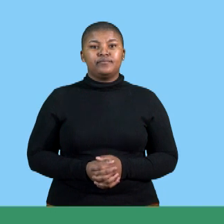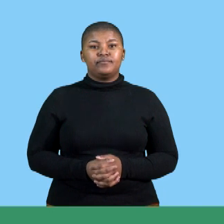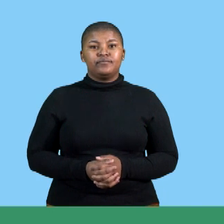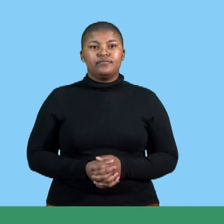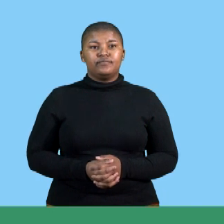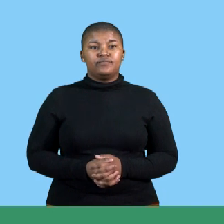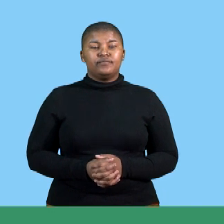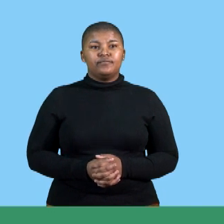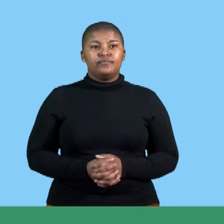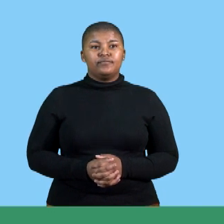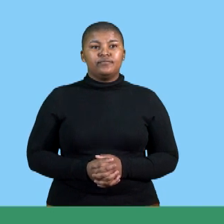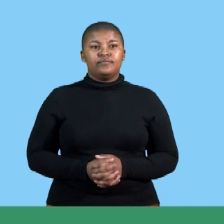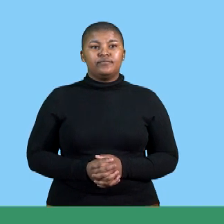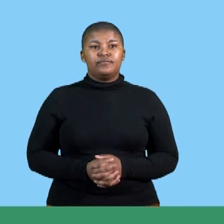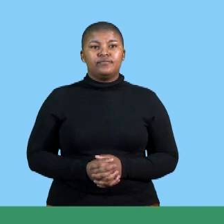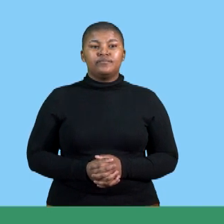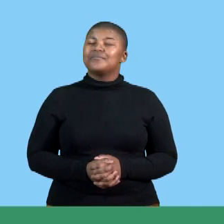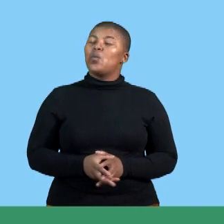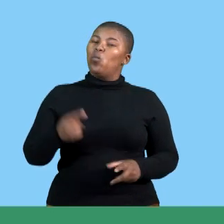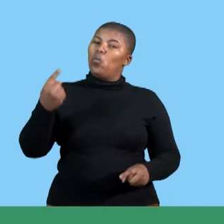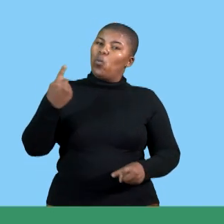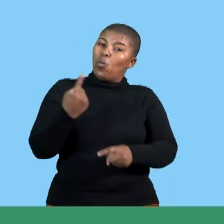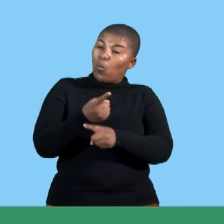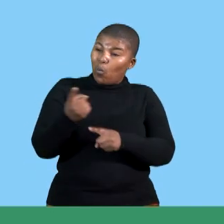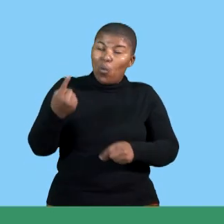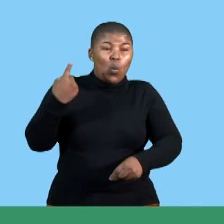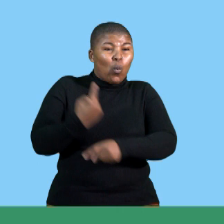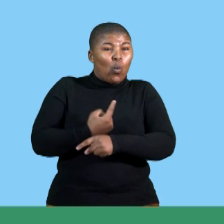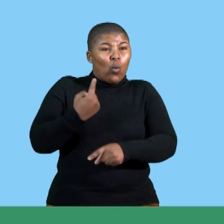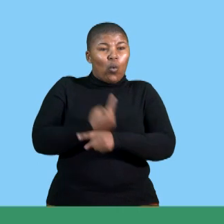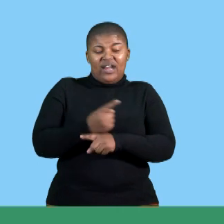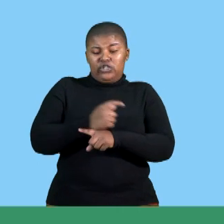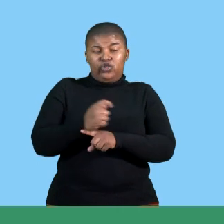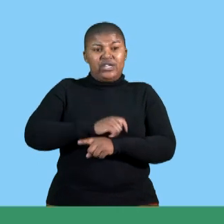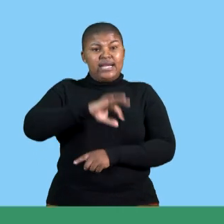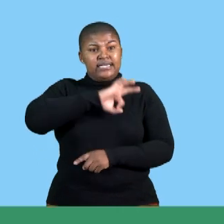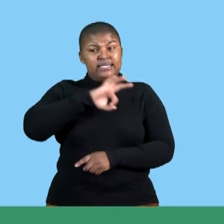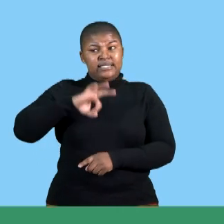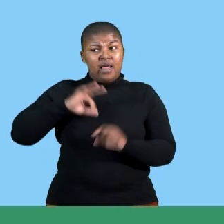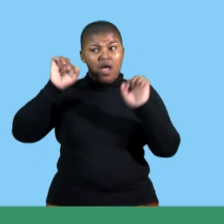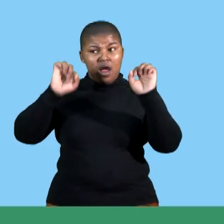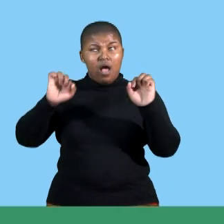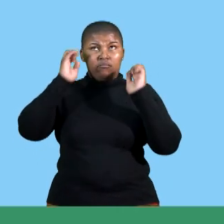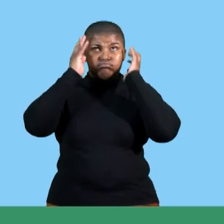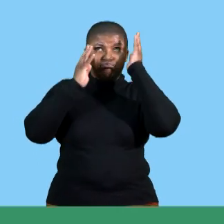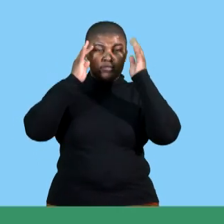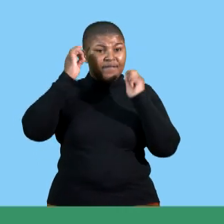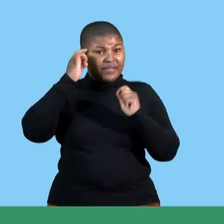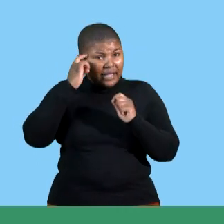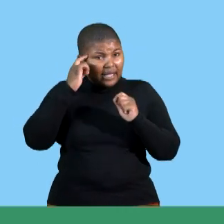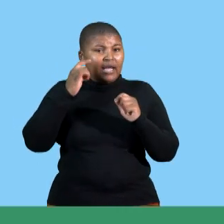All right, it says here they always train their employees on creative thinking